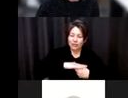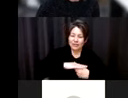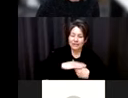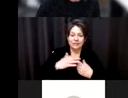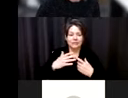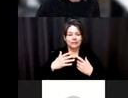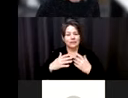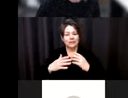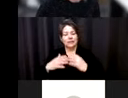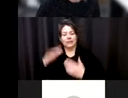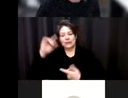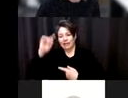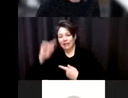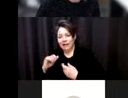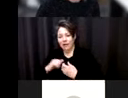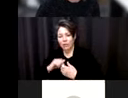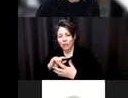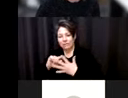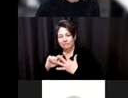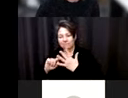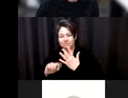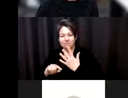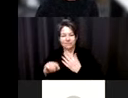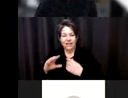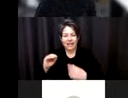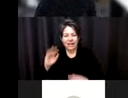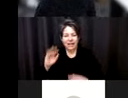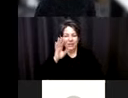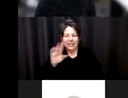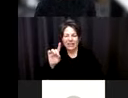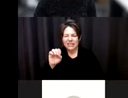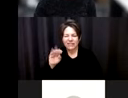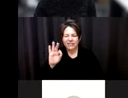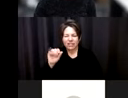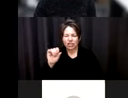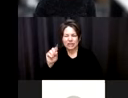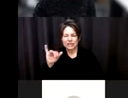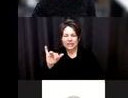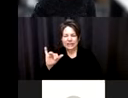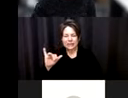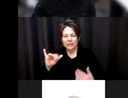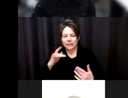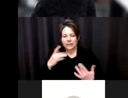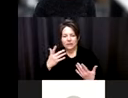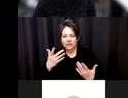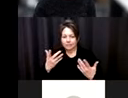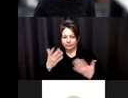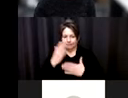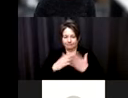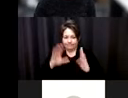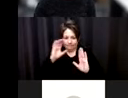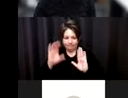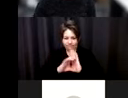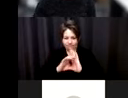bee deficiency. Sorry, I can't read that one. And some of these images are also drawing from